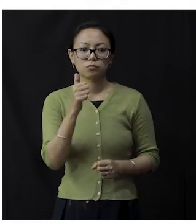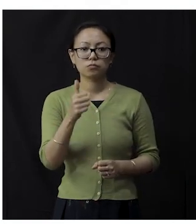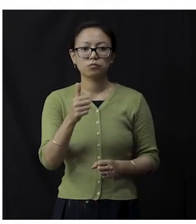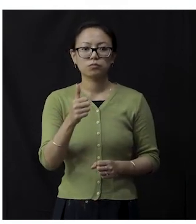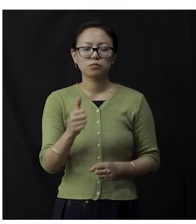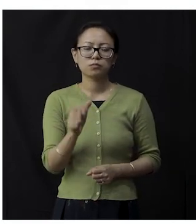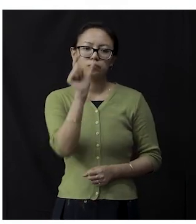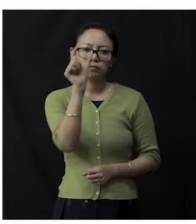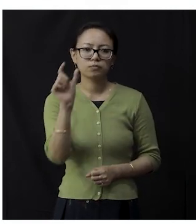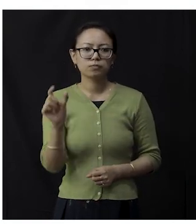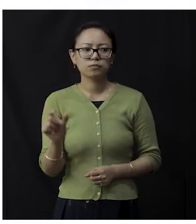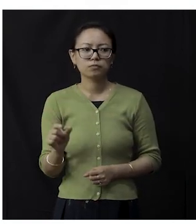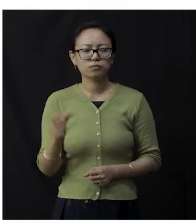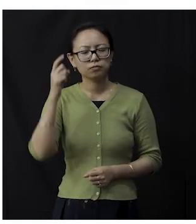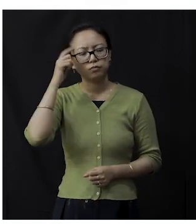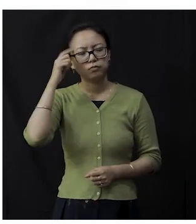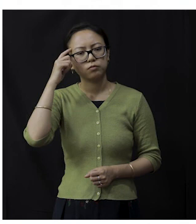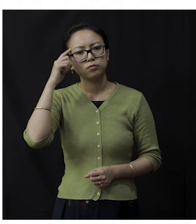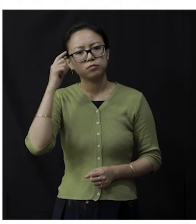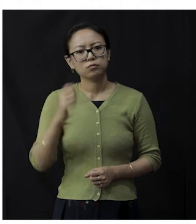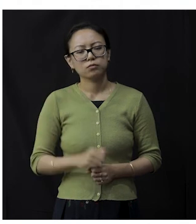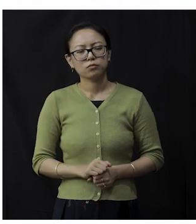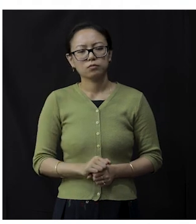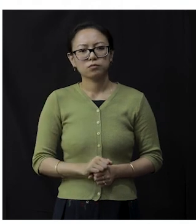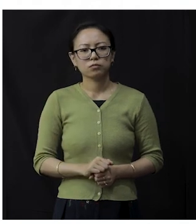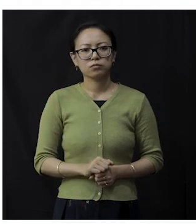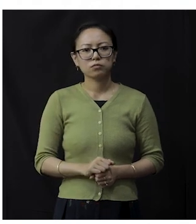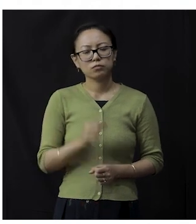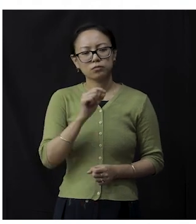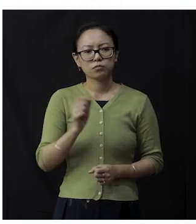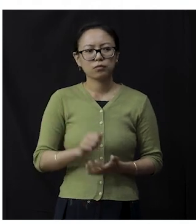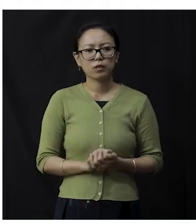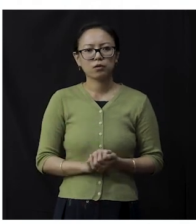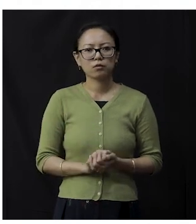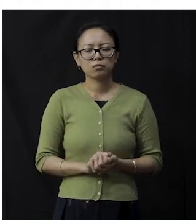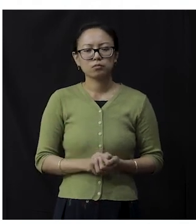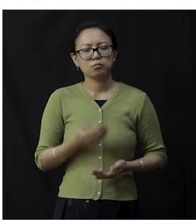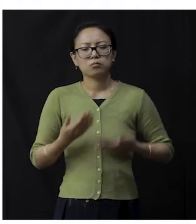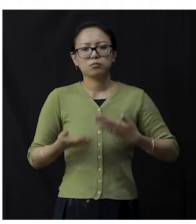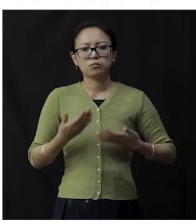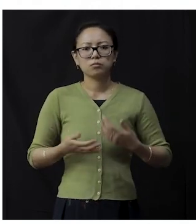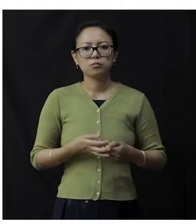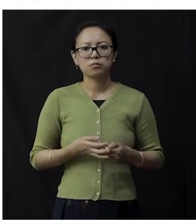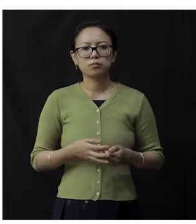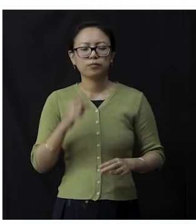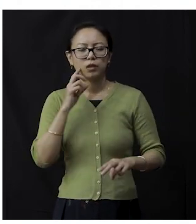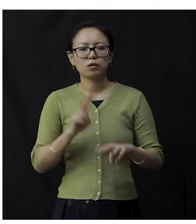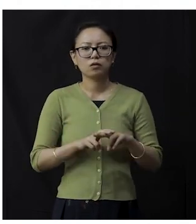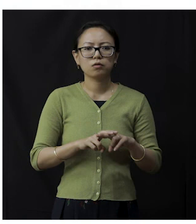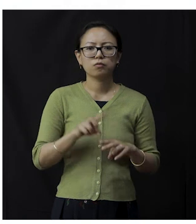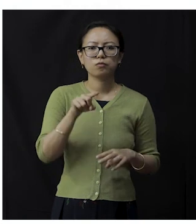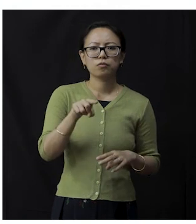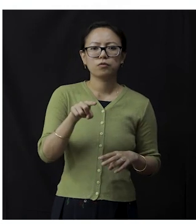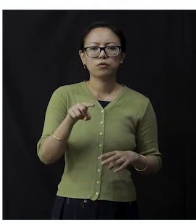we did. So when you go to a worshipping place, it could be a church, it could be a temple, it could be a mosque or